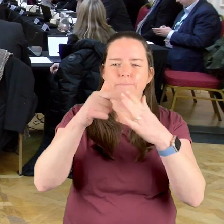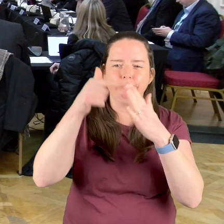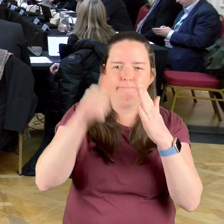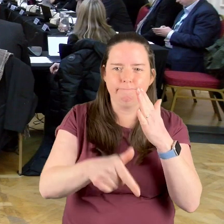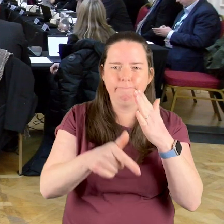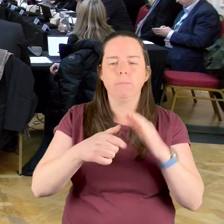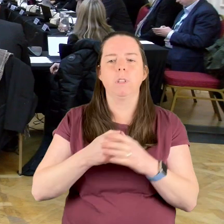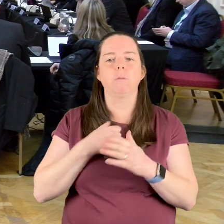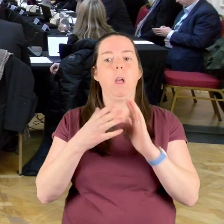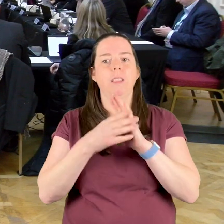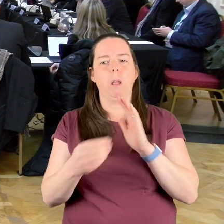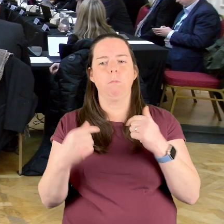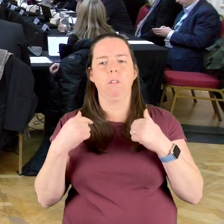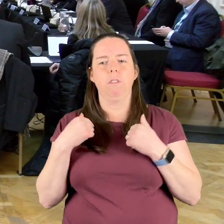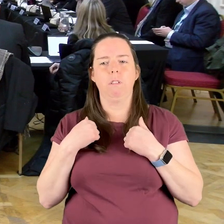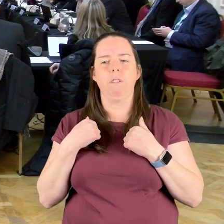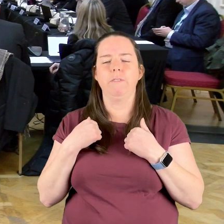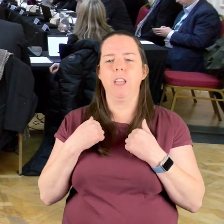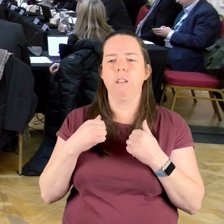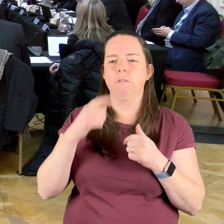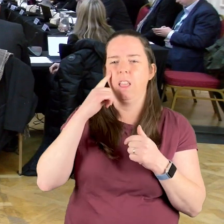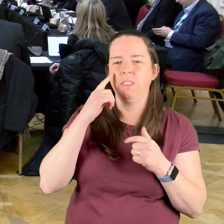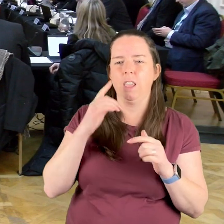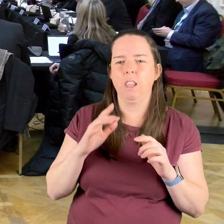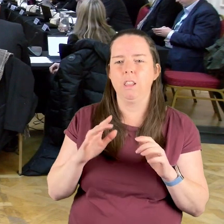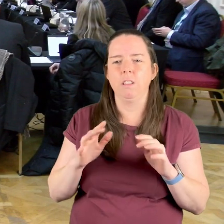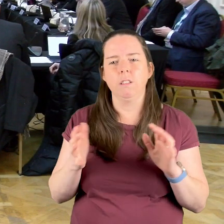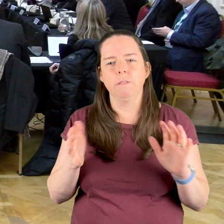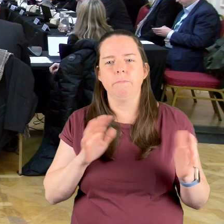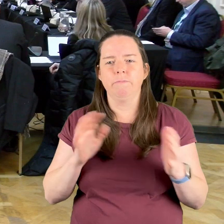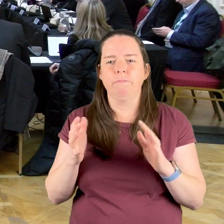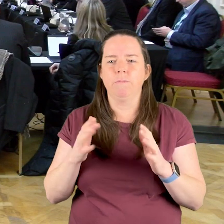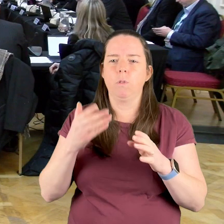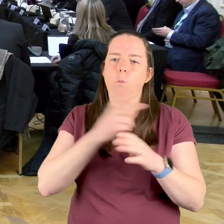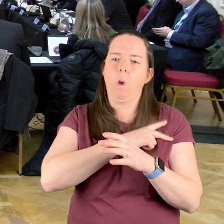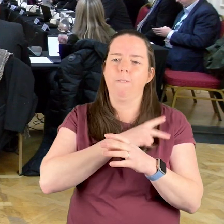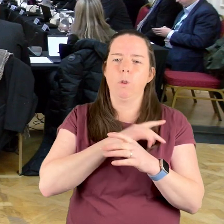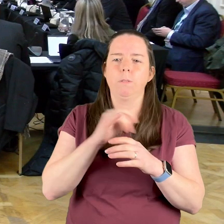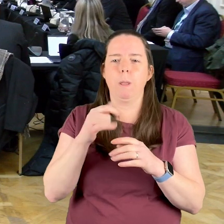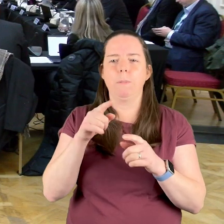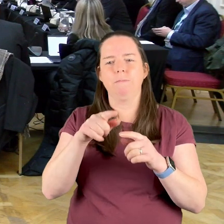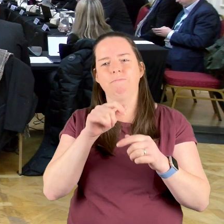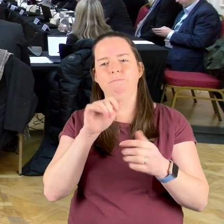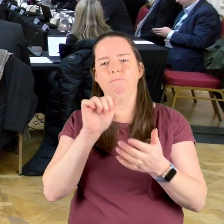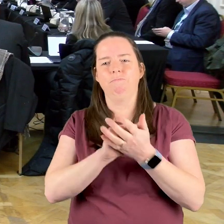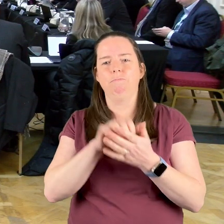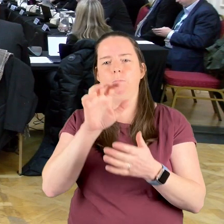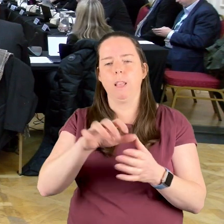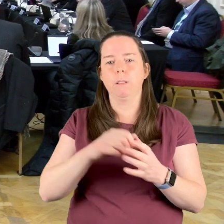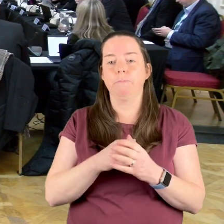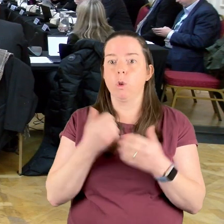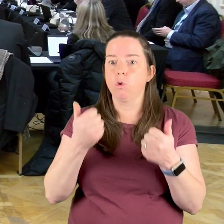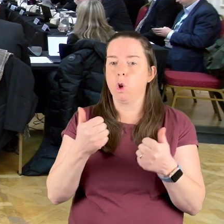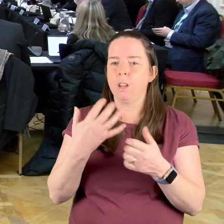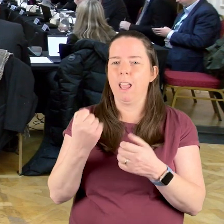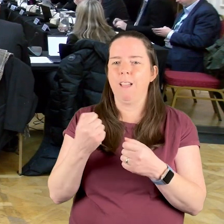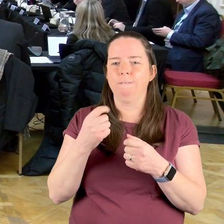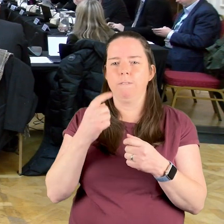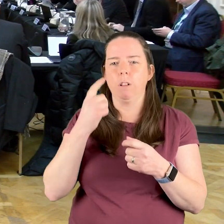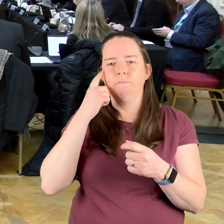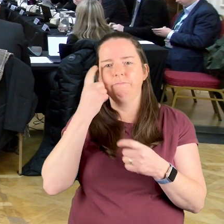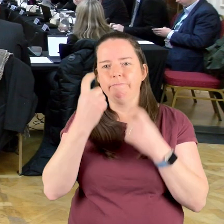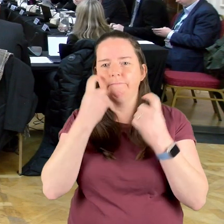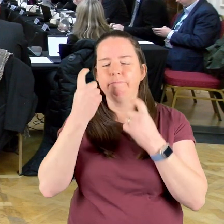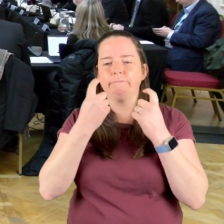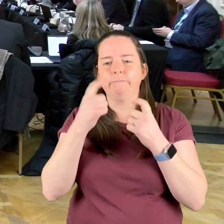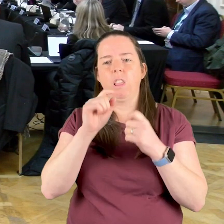level. So my example of that, I think workforce might be a place. It's good that there's a lot of logic to that